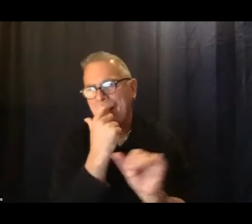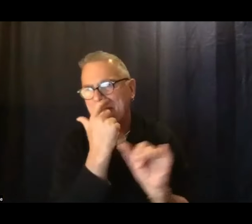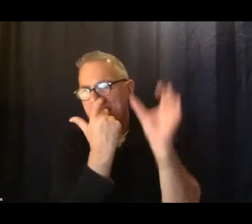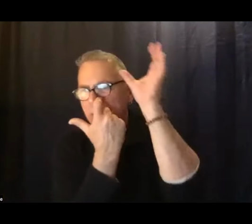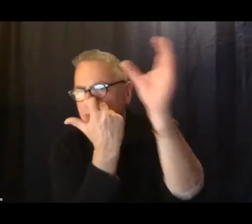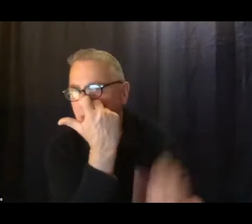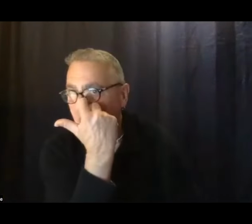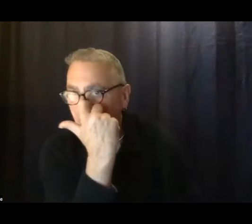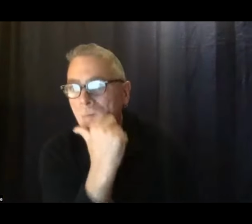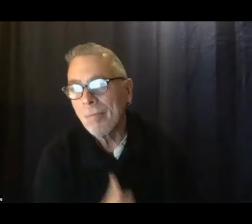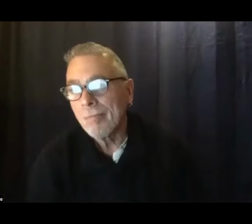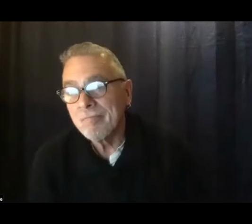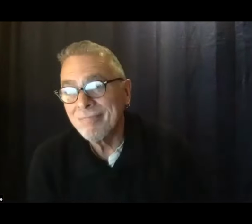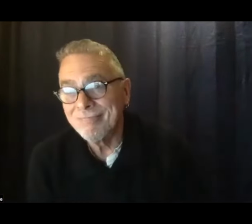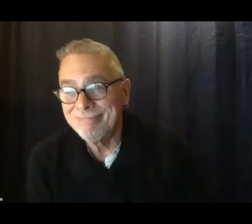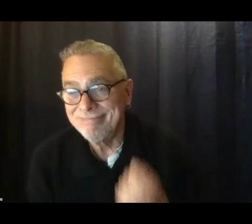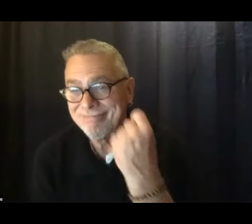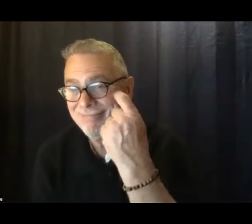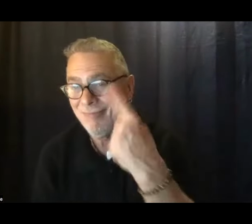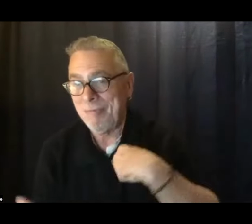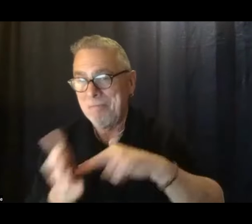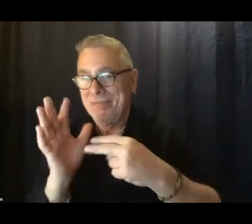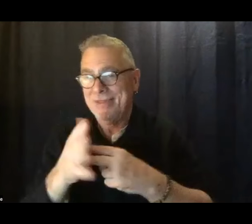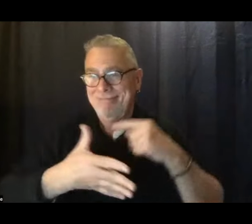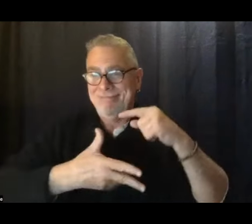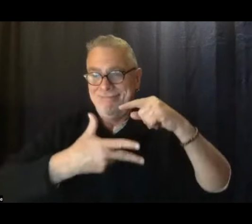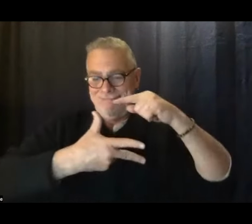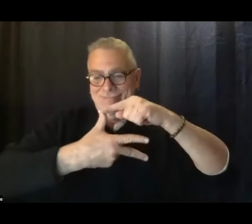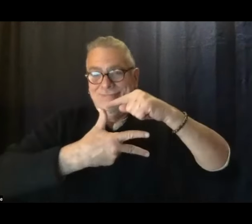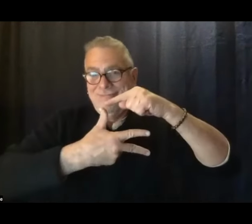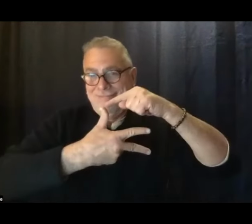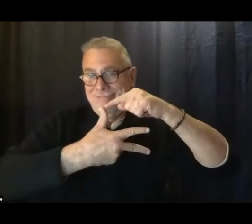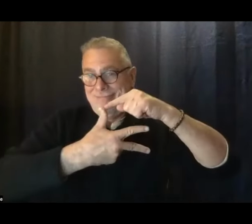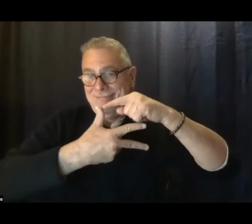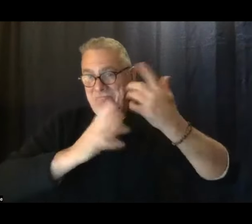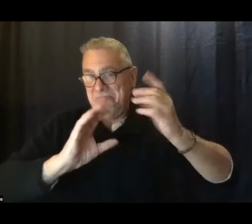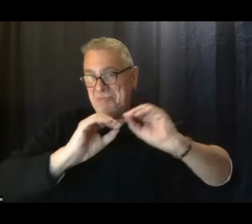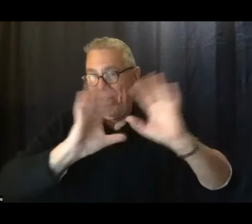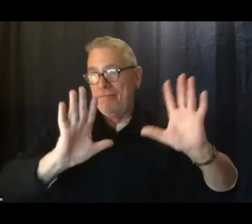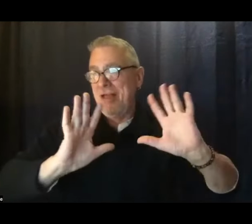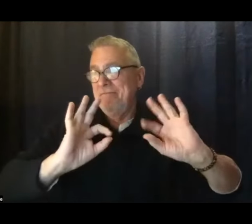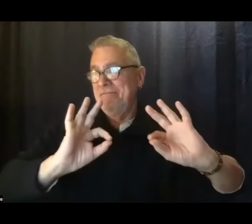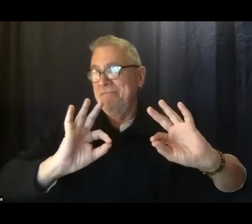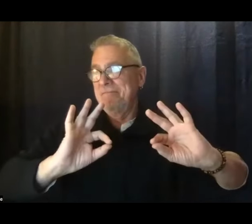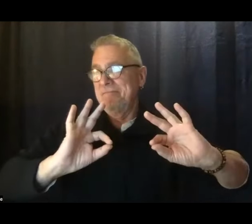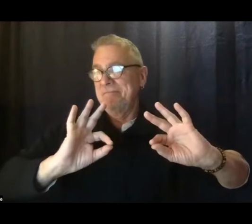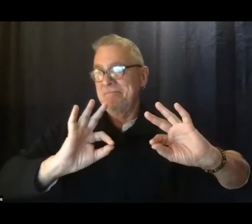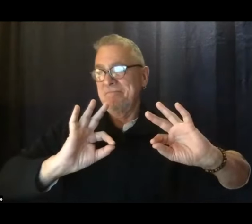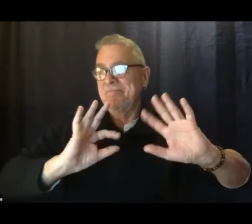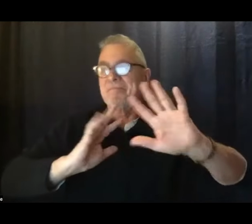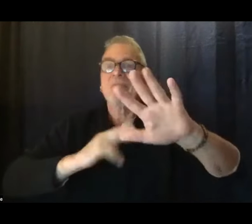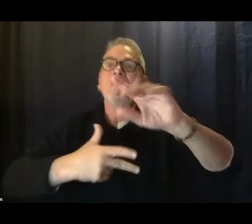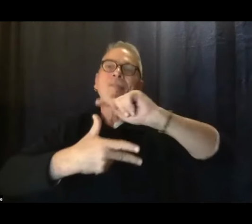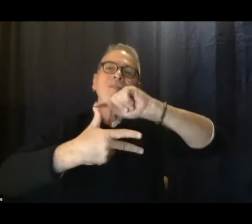story. Sign is the same thing. Language is language, the concept applies. So the first